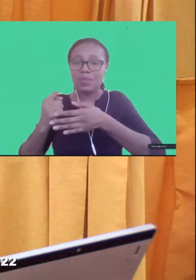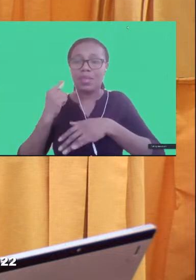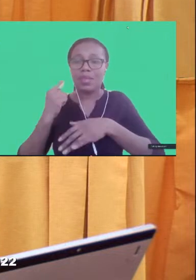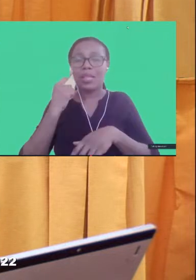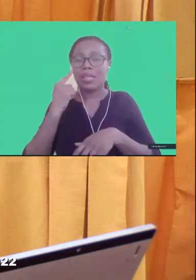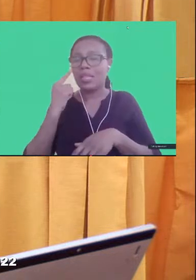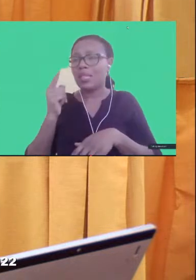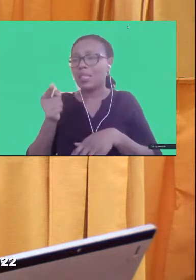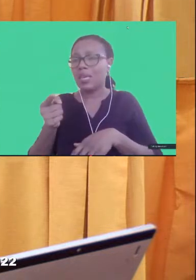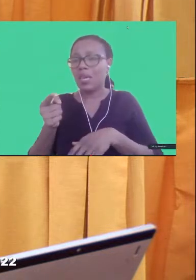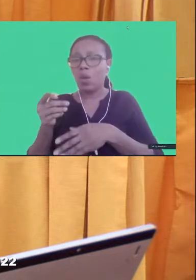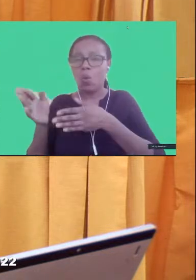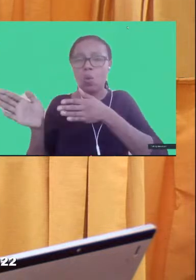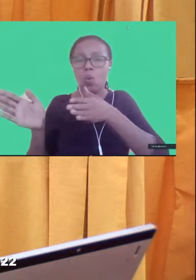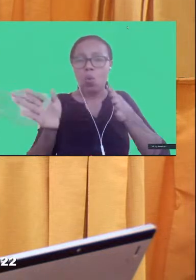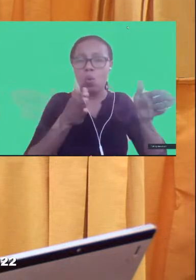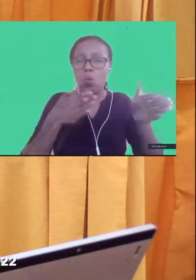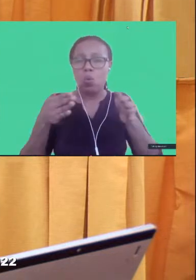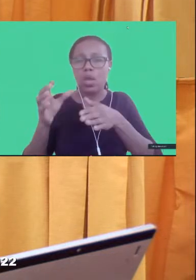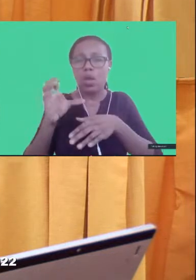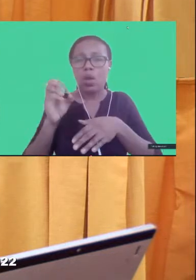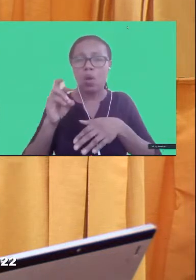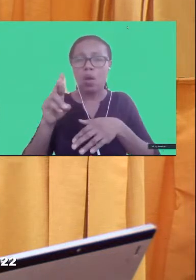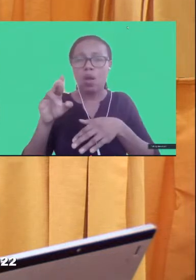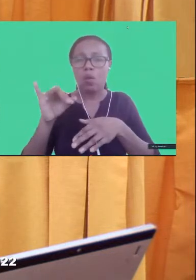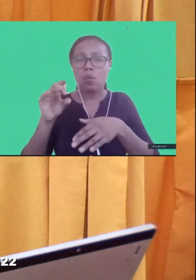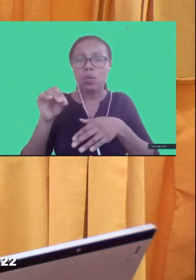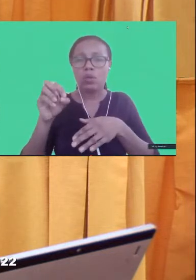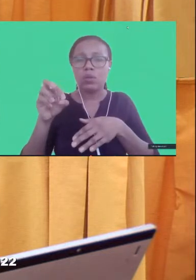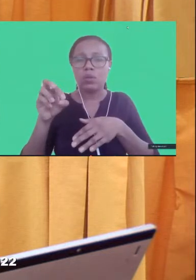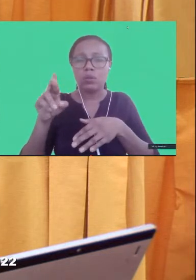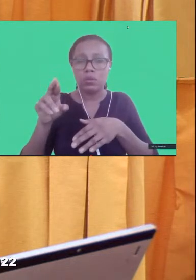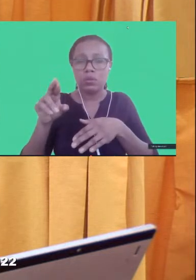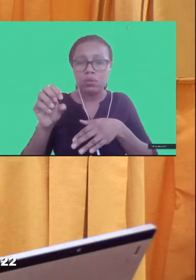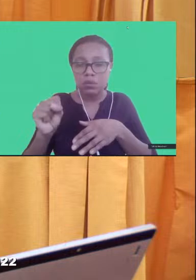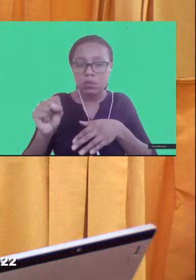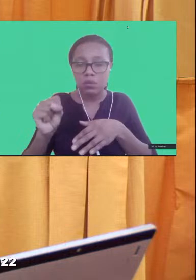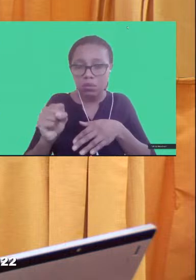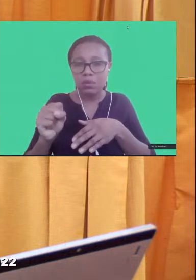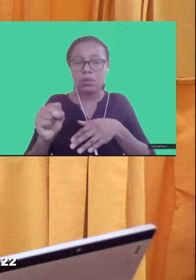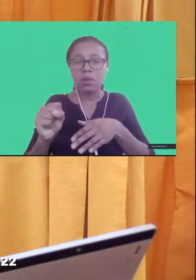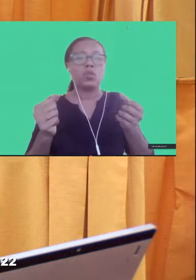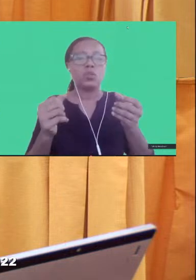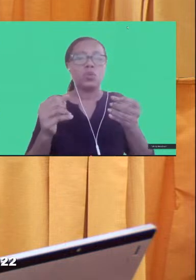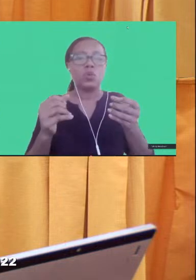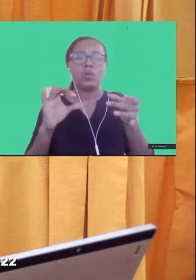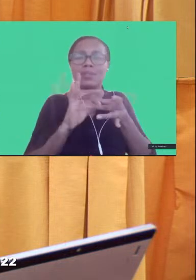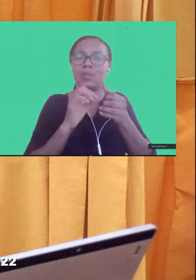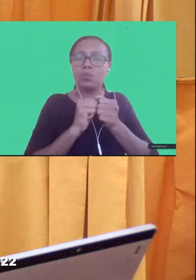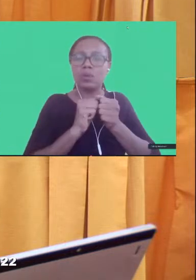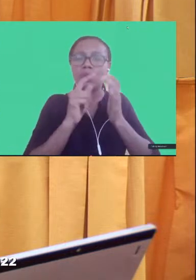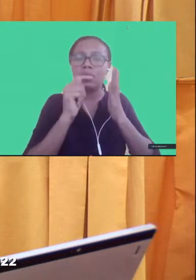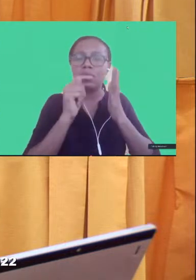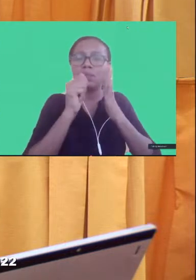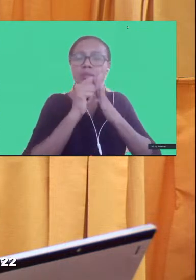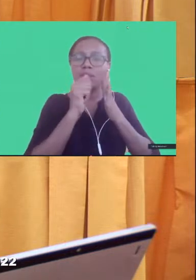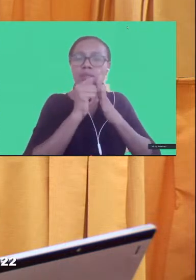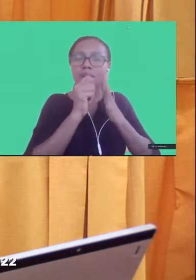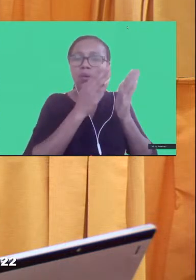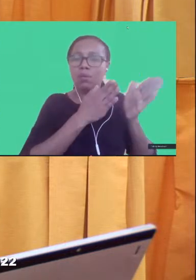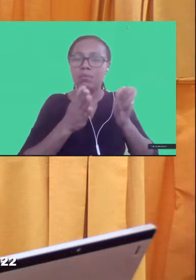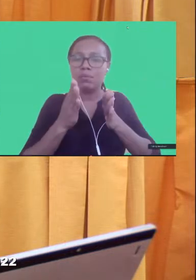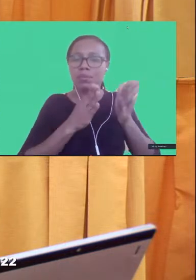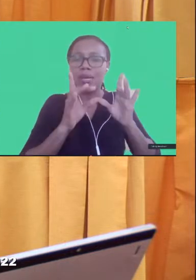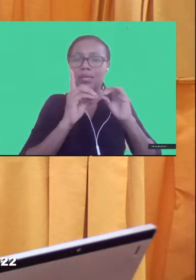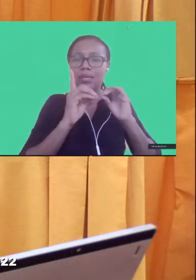Town Planning Department to look at developing the requirements, establishing the regulatory requirements to allow us to